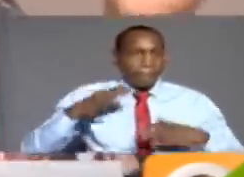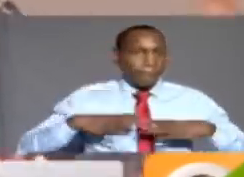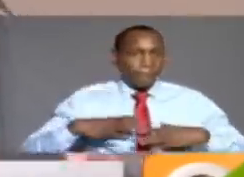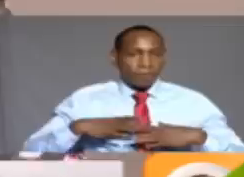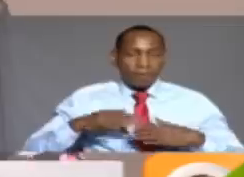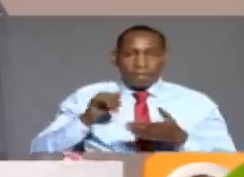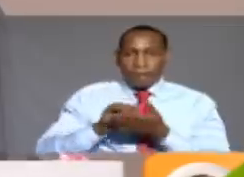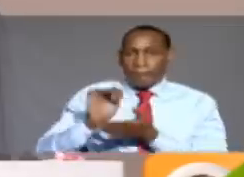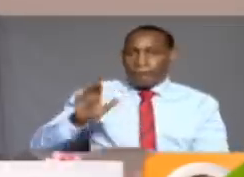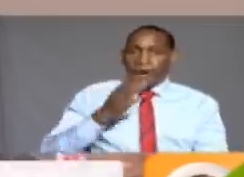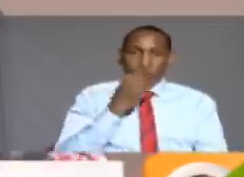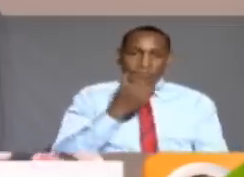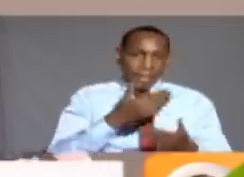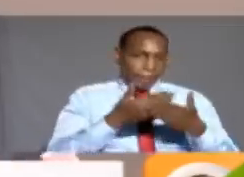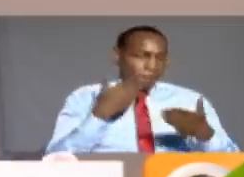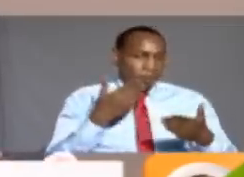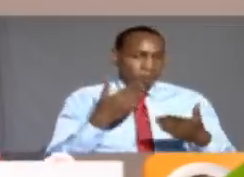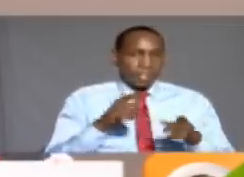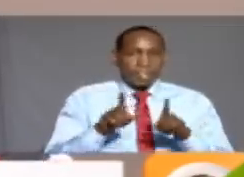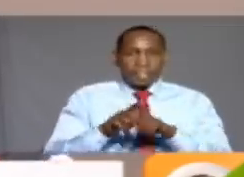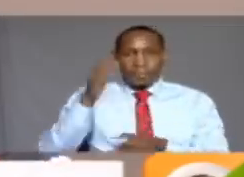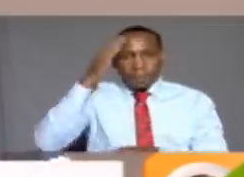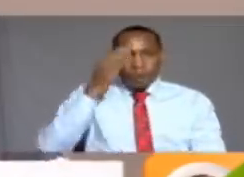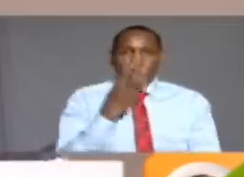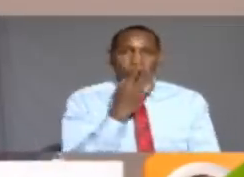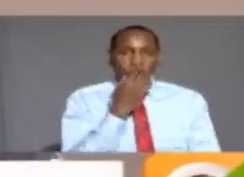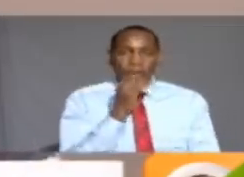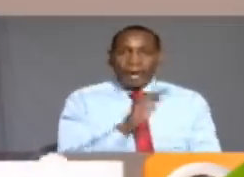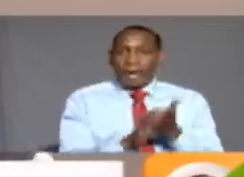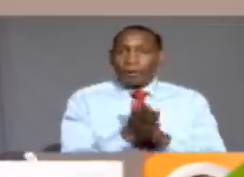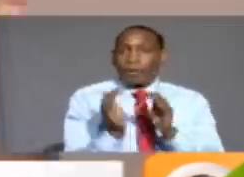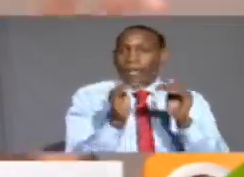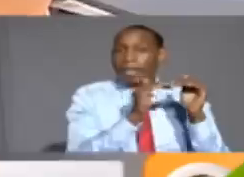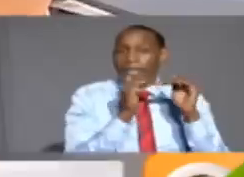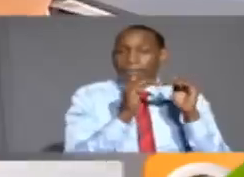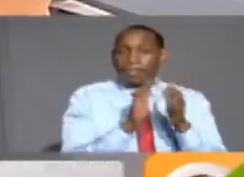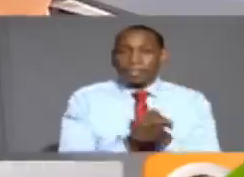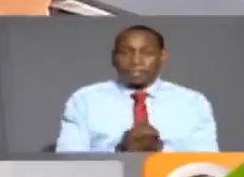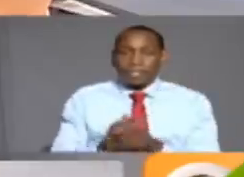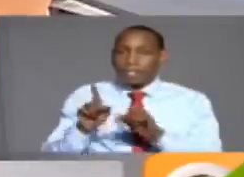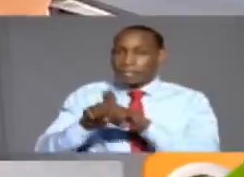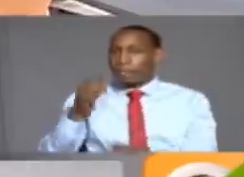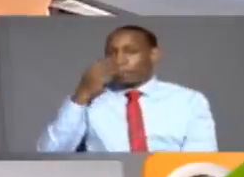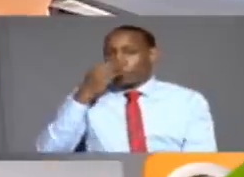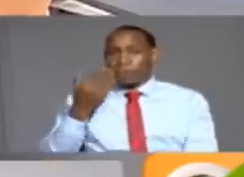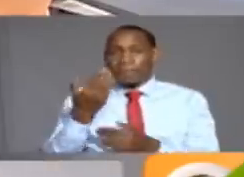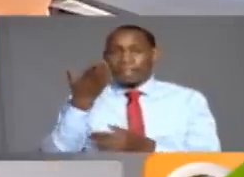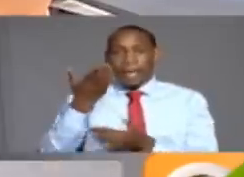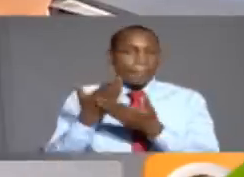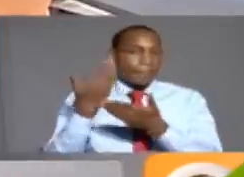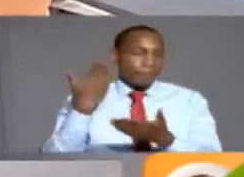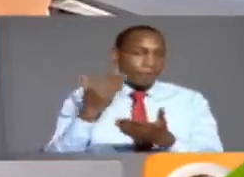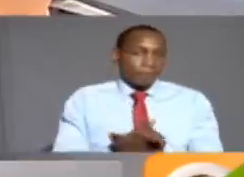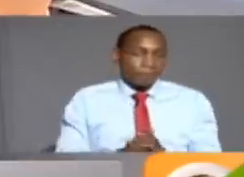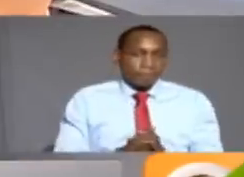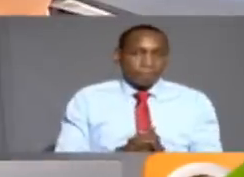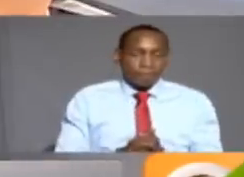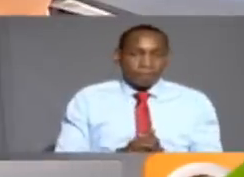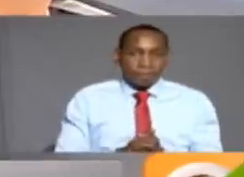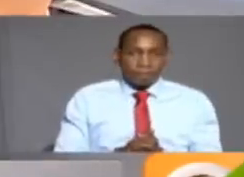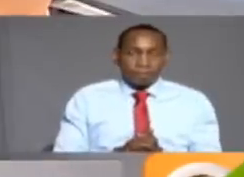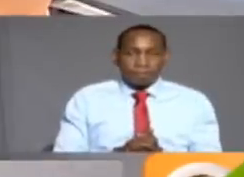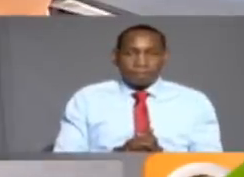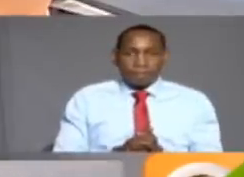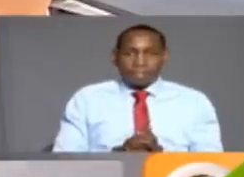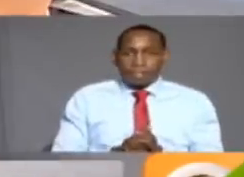him, he came from ODM before. And you know, in ODM, there is no much democracy. But Ruto came from there as well. Yeah, even Ruto came from there. So, and I'm not saying he